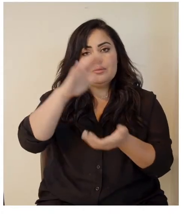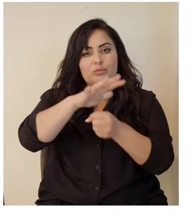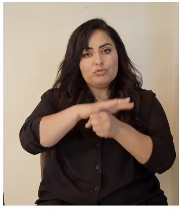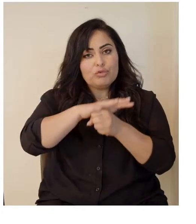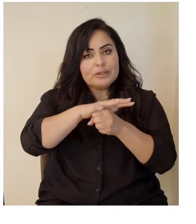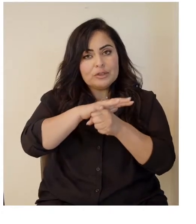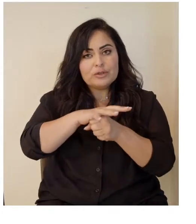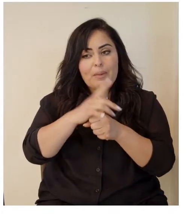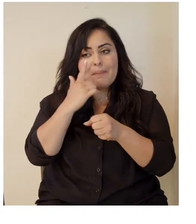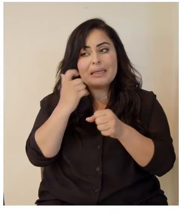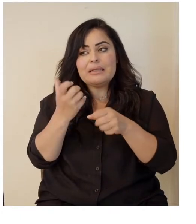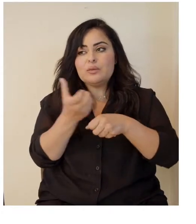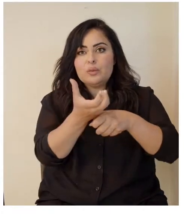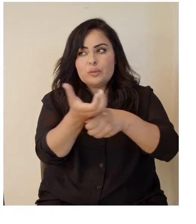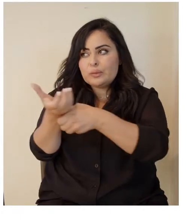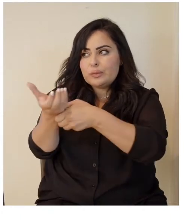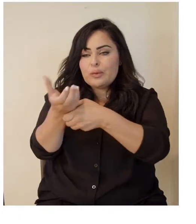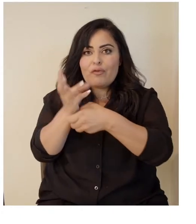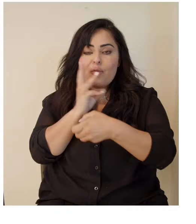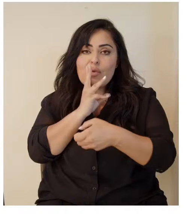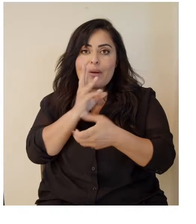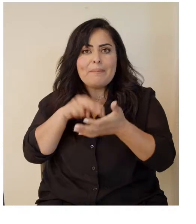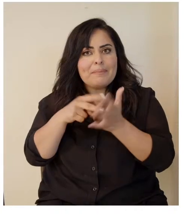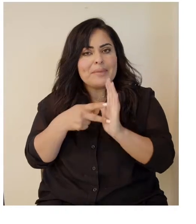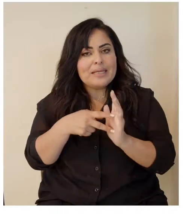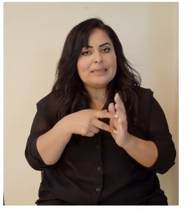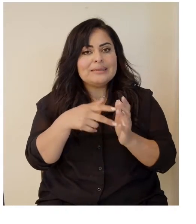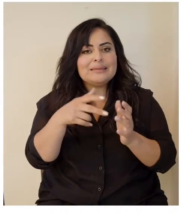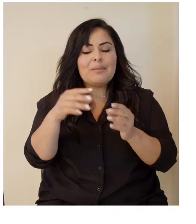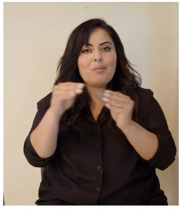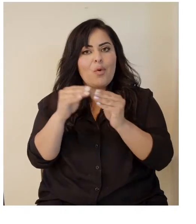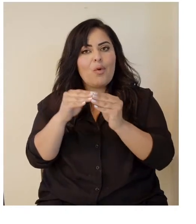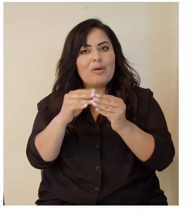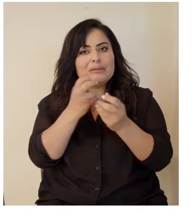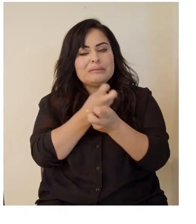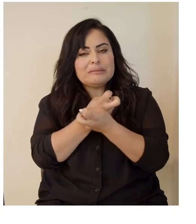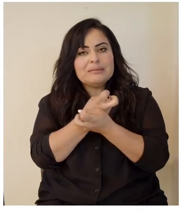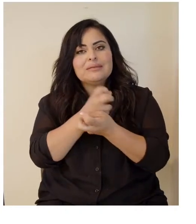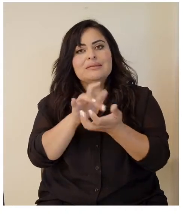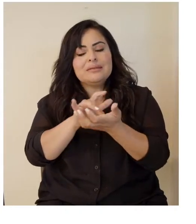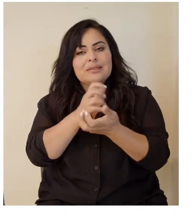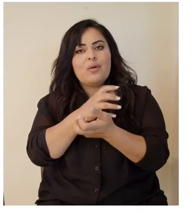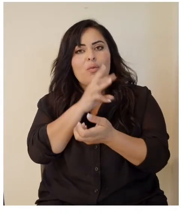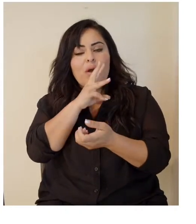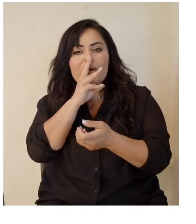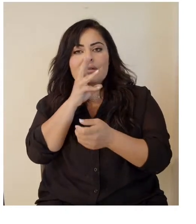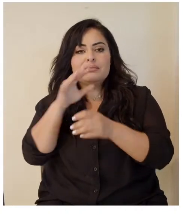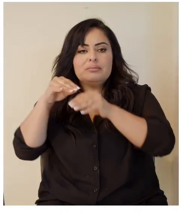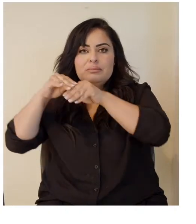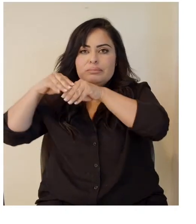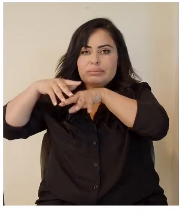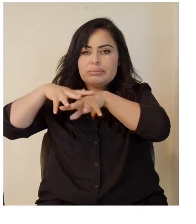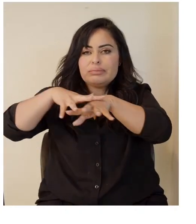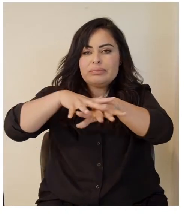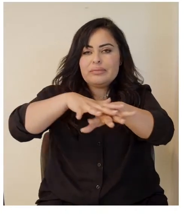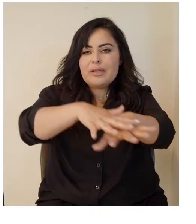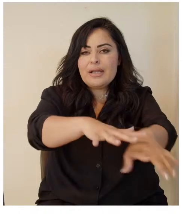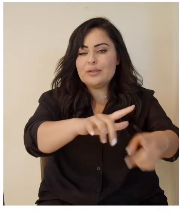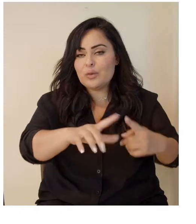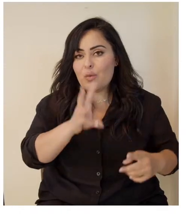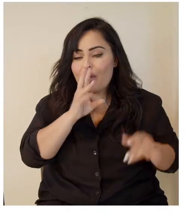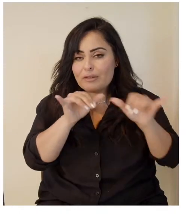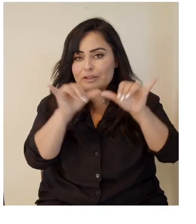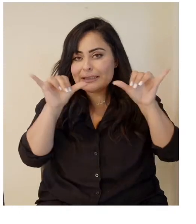out the fire, and there's a increasing risk of contamination of the water by sewage and bacteria, which results